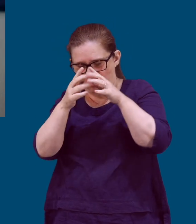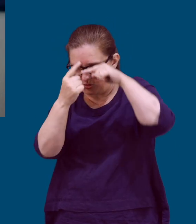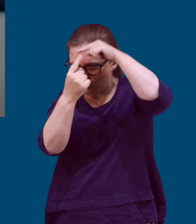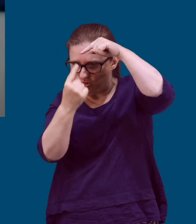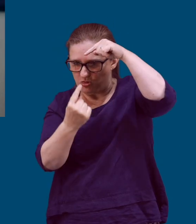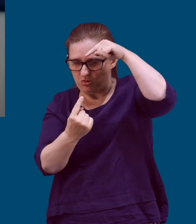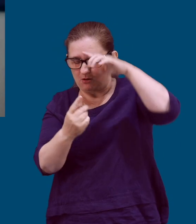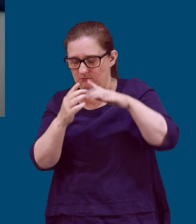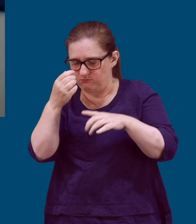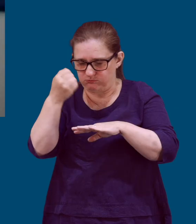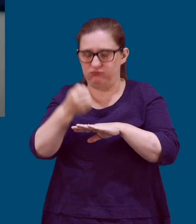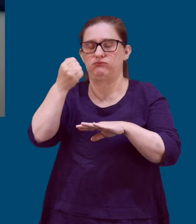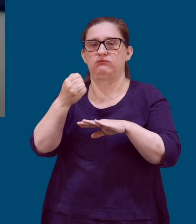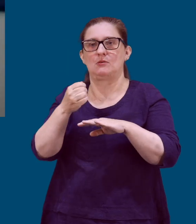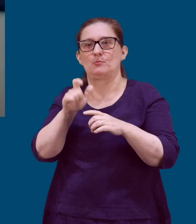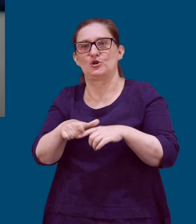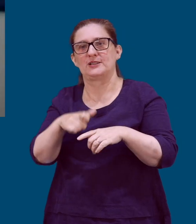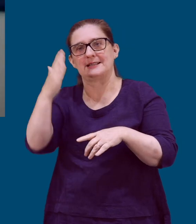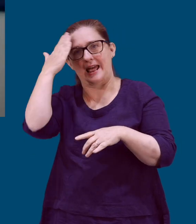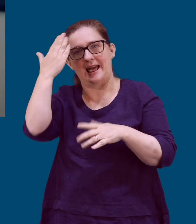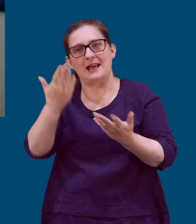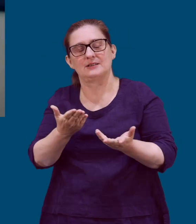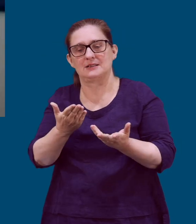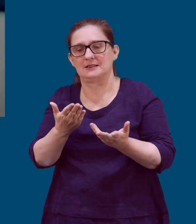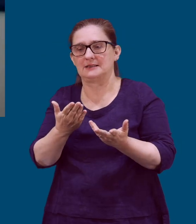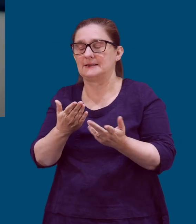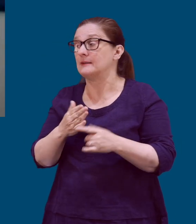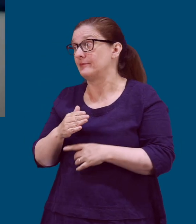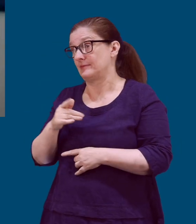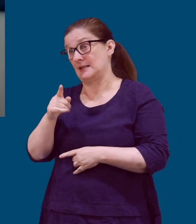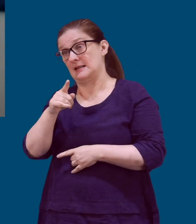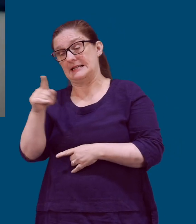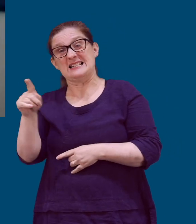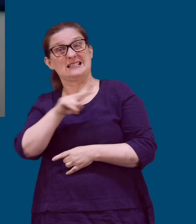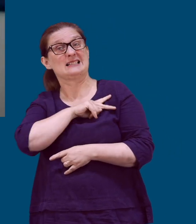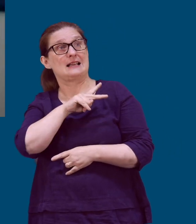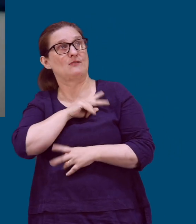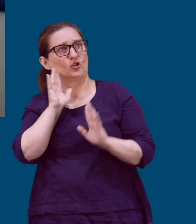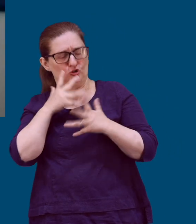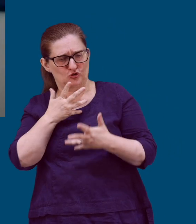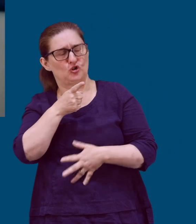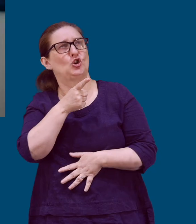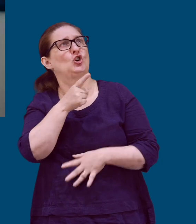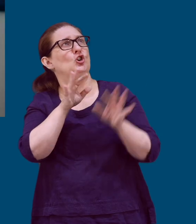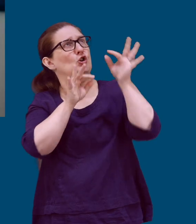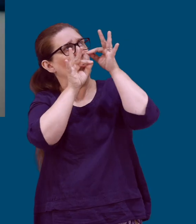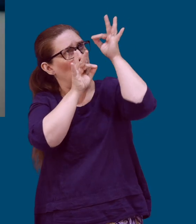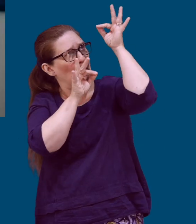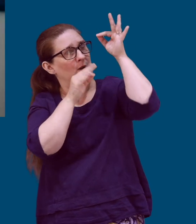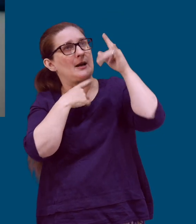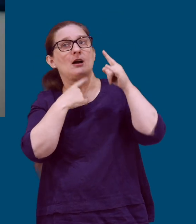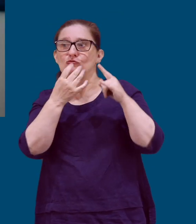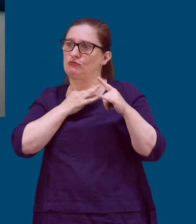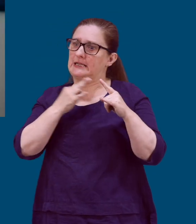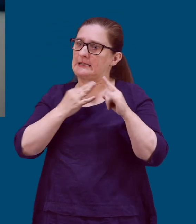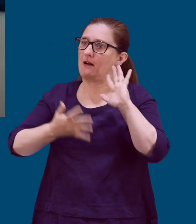spiraling tail. The art fair insurers express anxiety that the nylon mucus threads suspending the creatures might catch